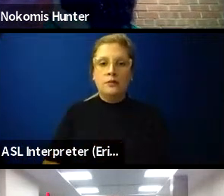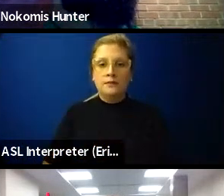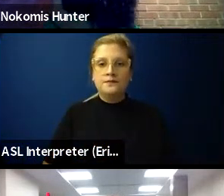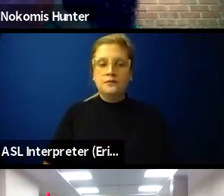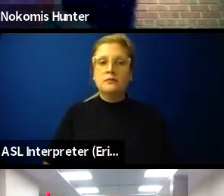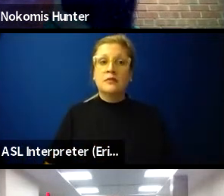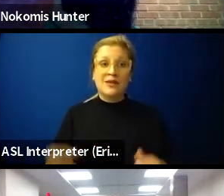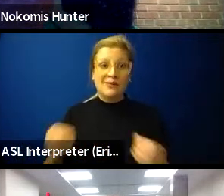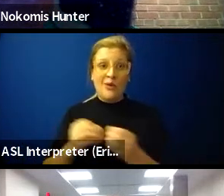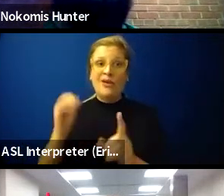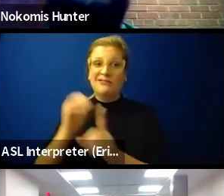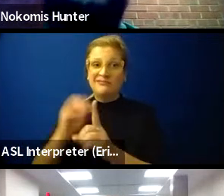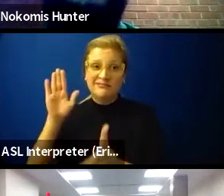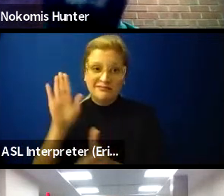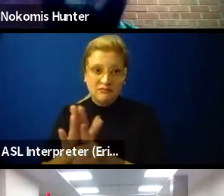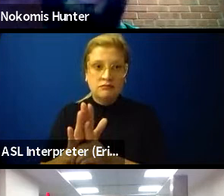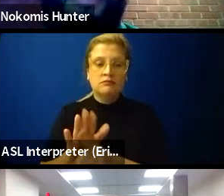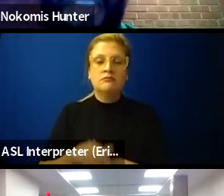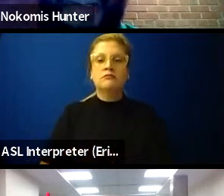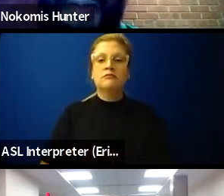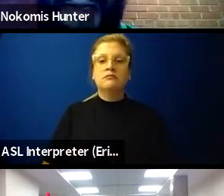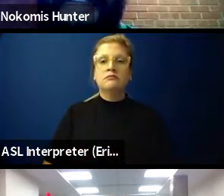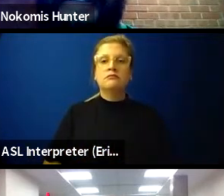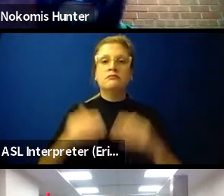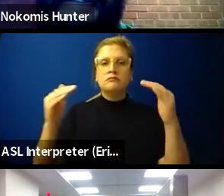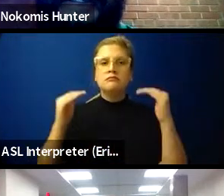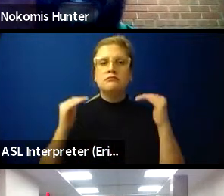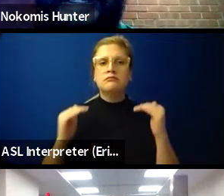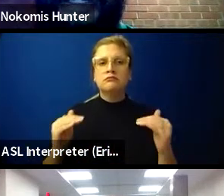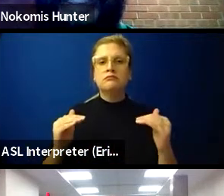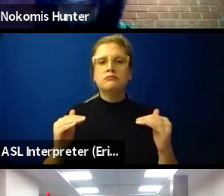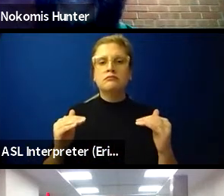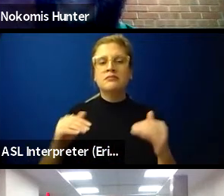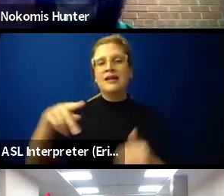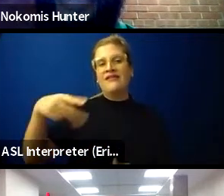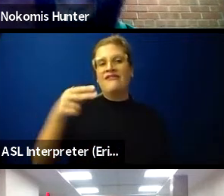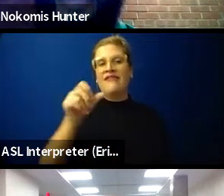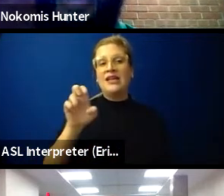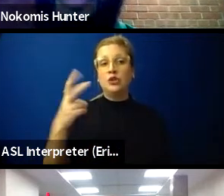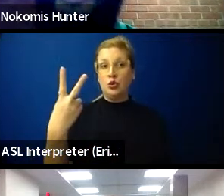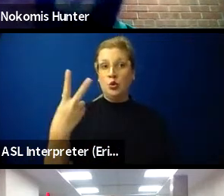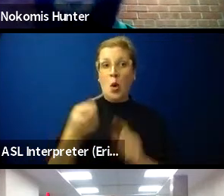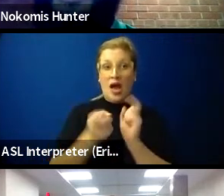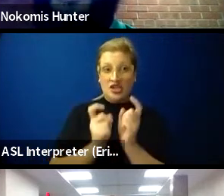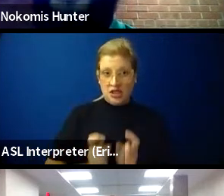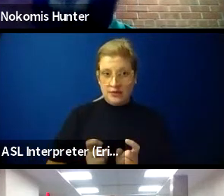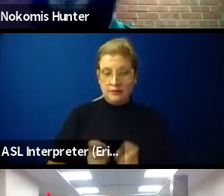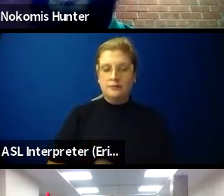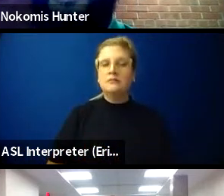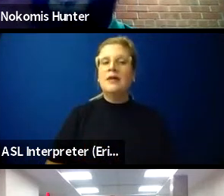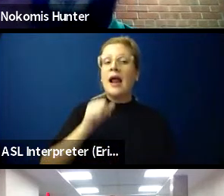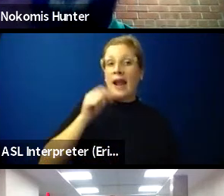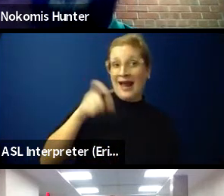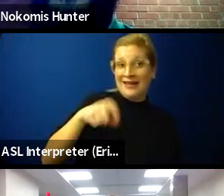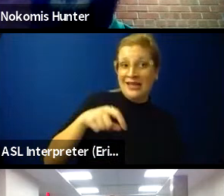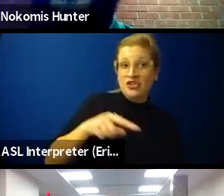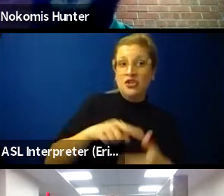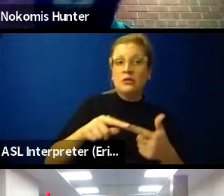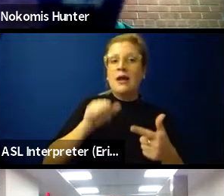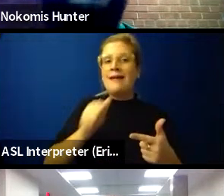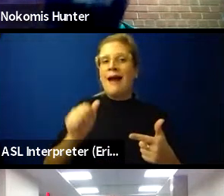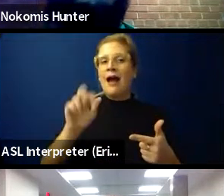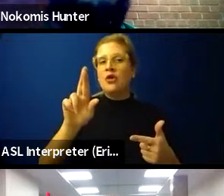exposure. Moving on to the next update is phase 2 adjustment. Non-essential,